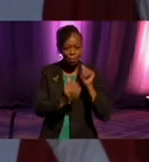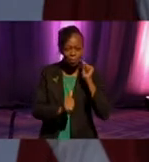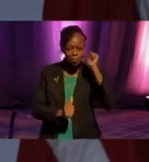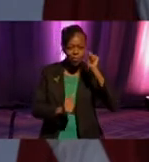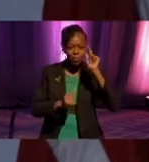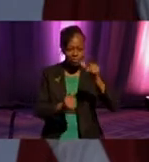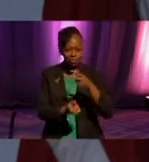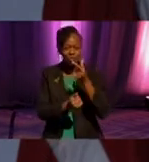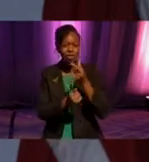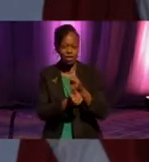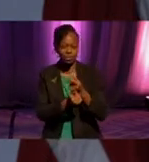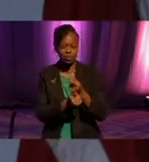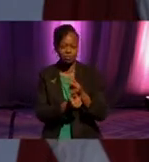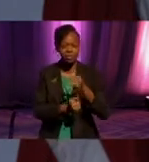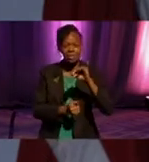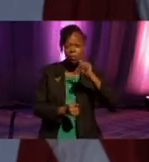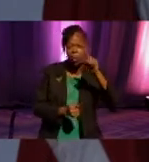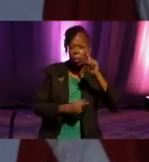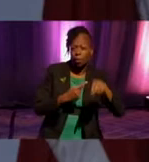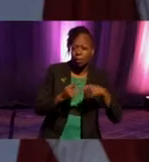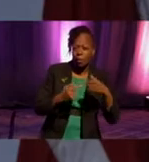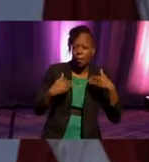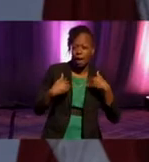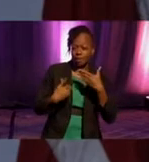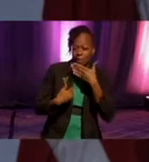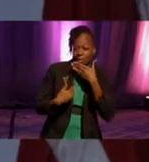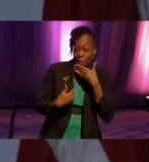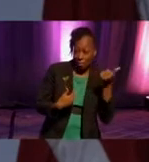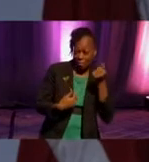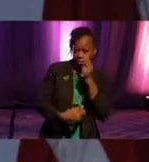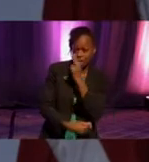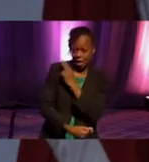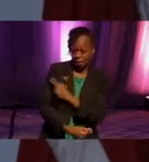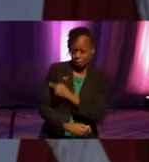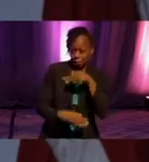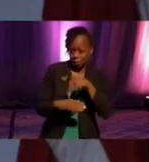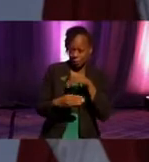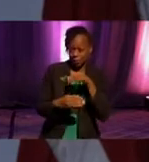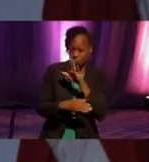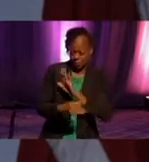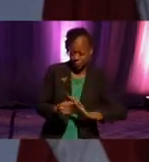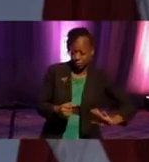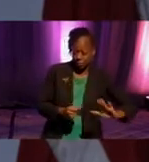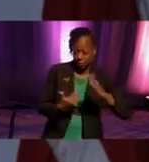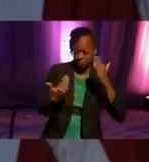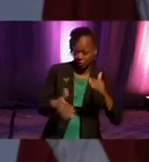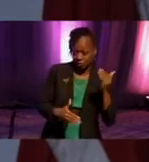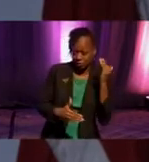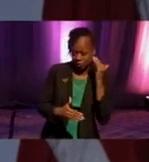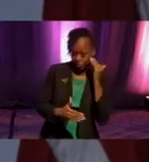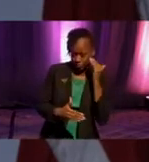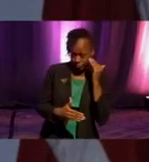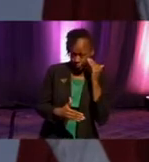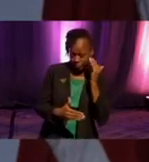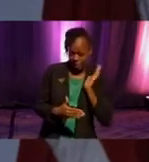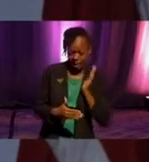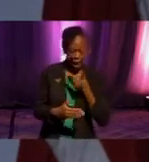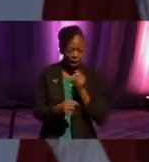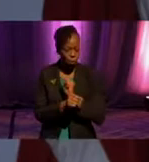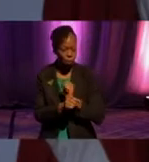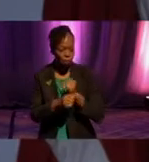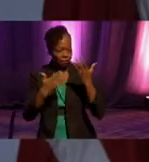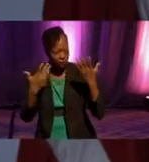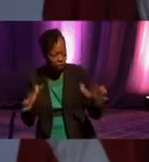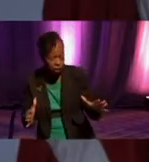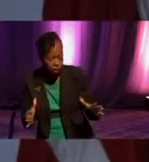If it was just about having the best hospitals in the nation, and we do, our work would be done. If it was just